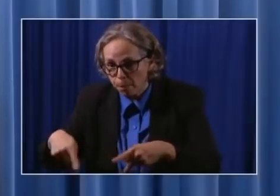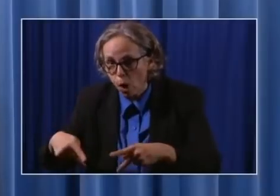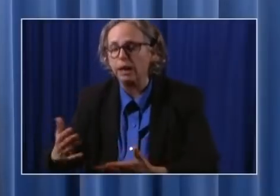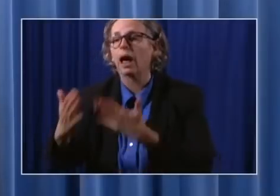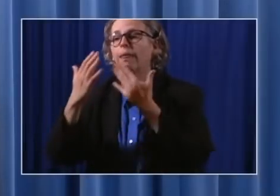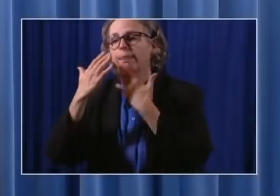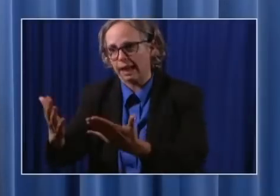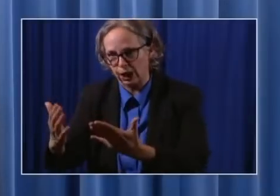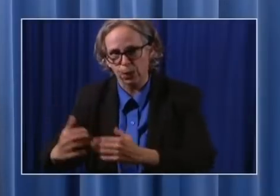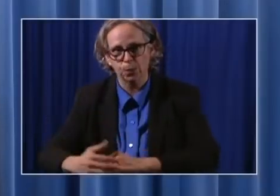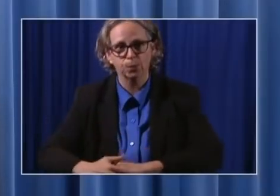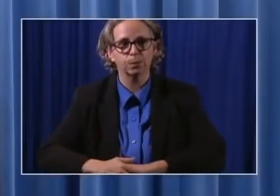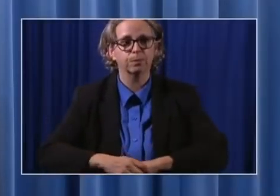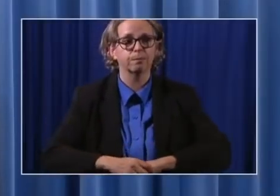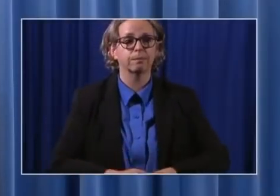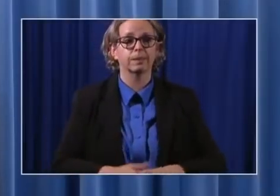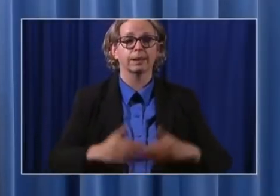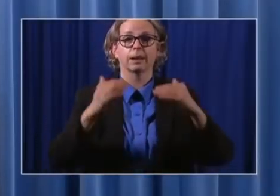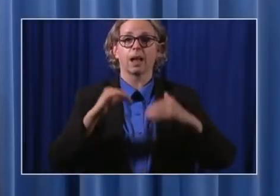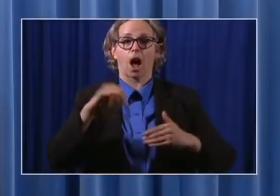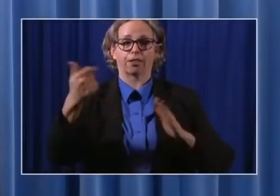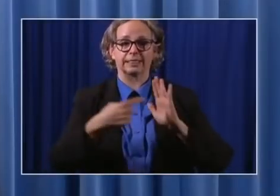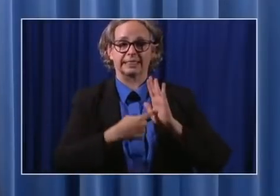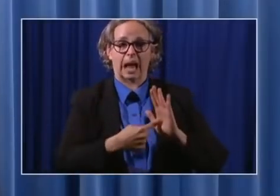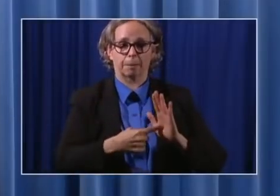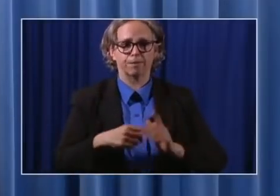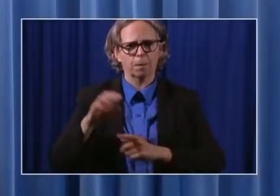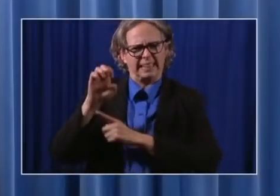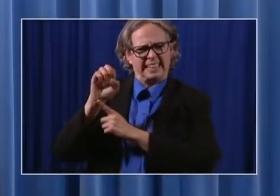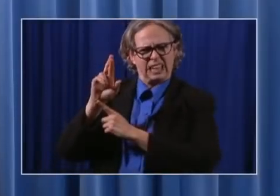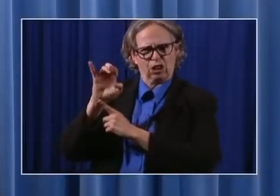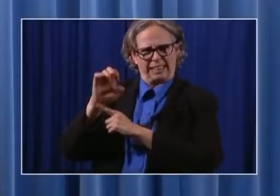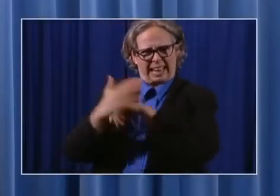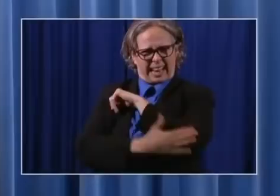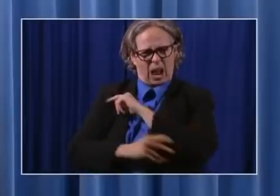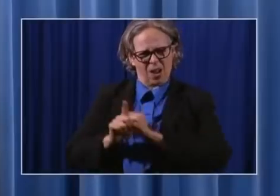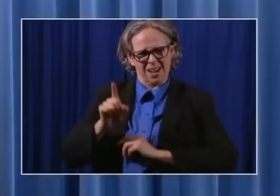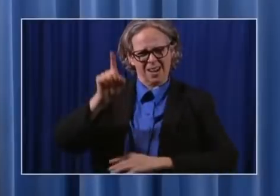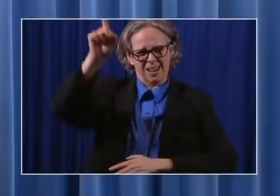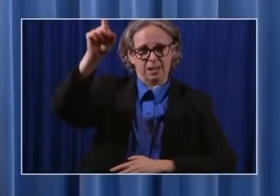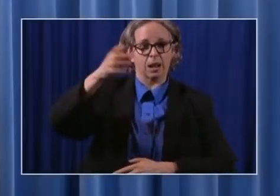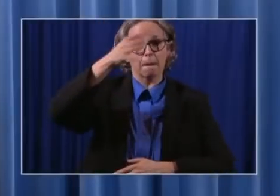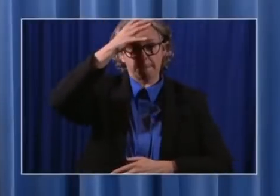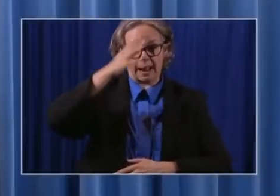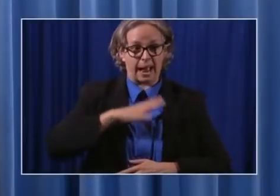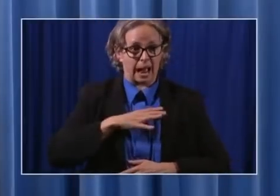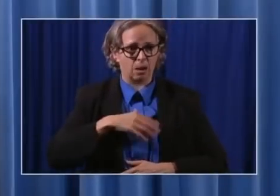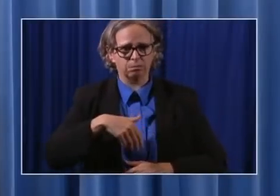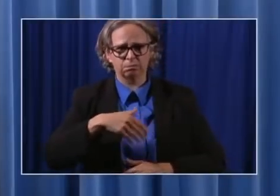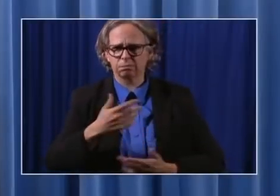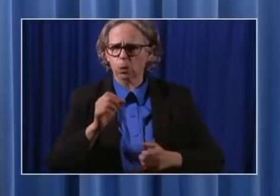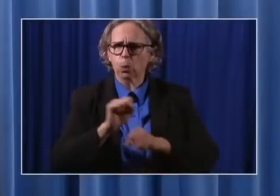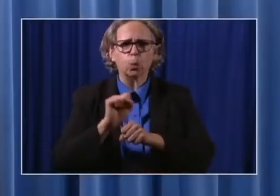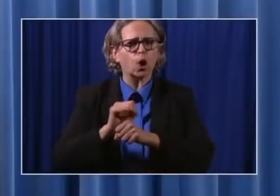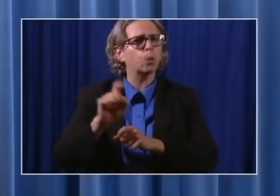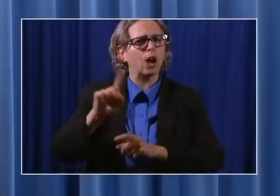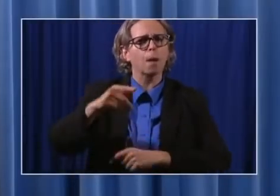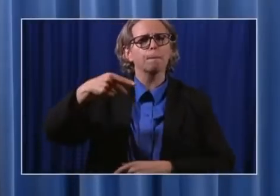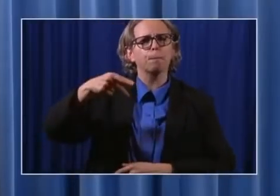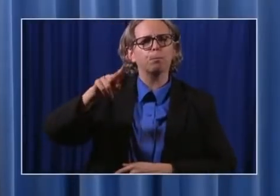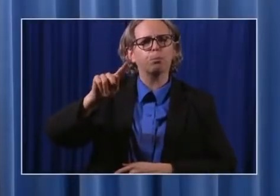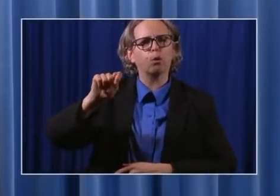Another example comes from Erie County. A young man working at Put-in-Bay came home from the island because he wasn't feeling